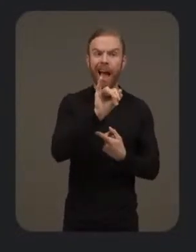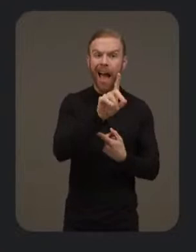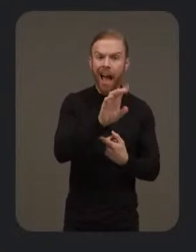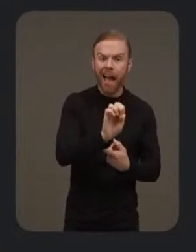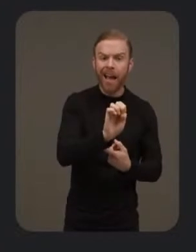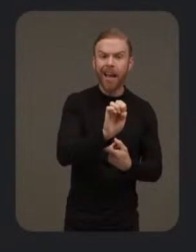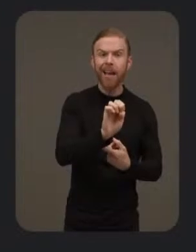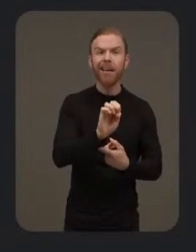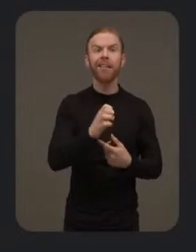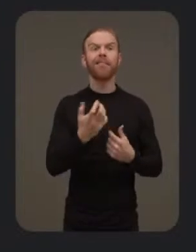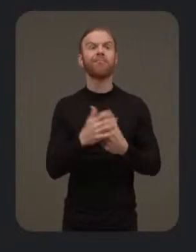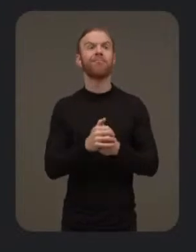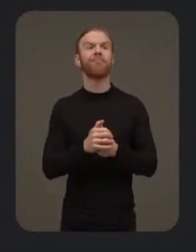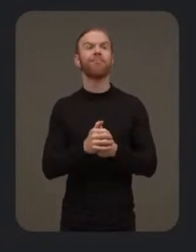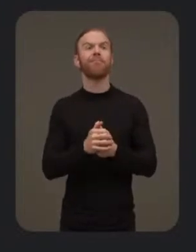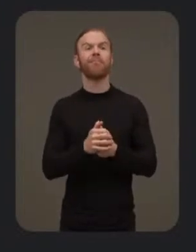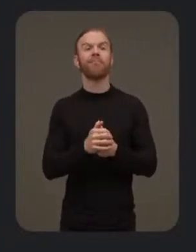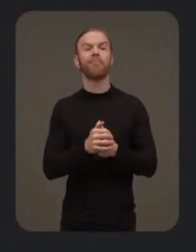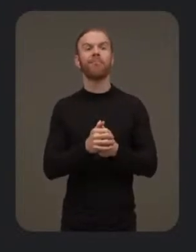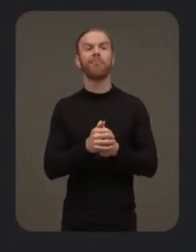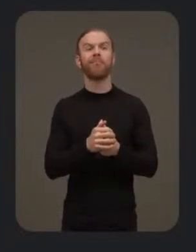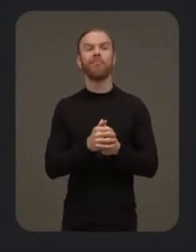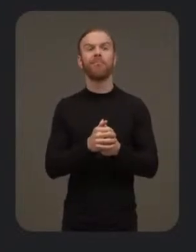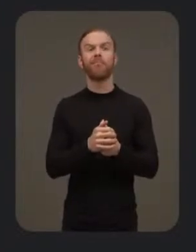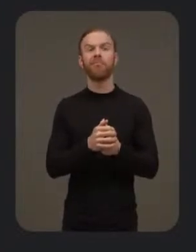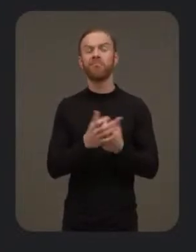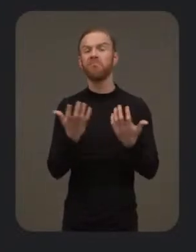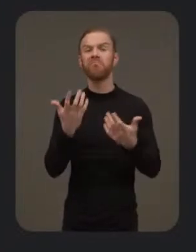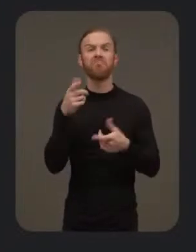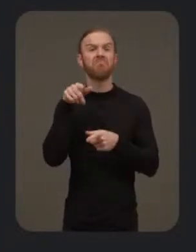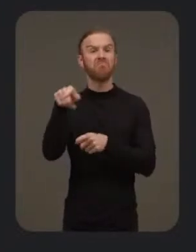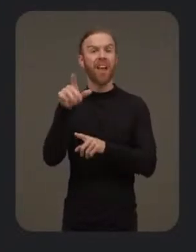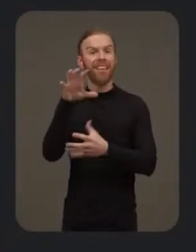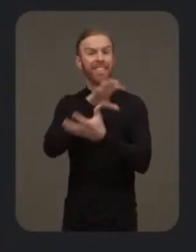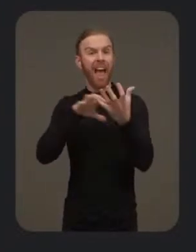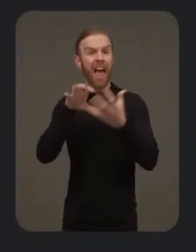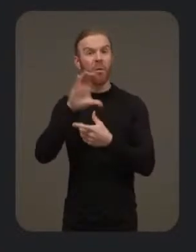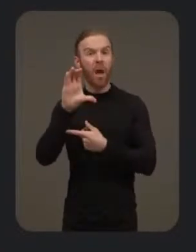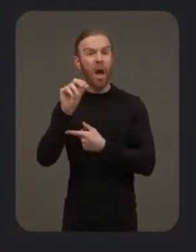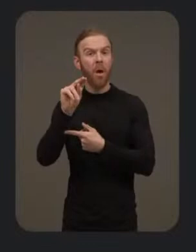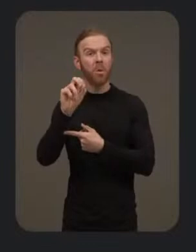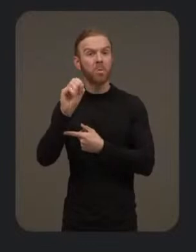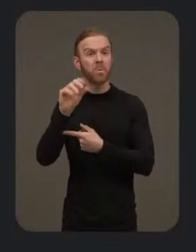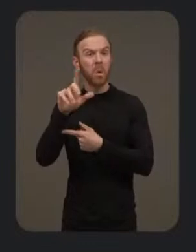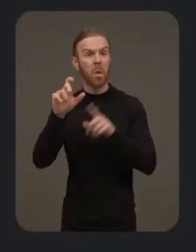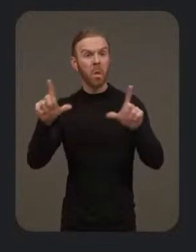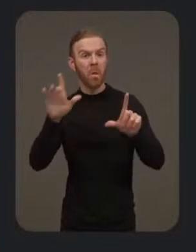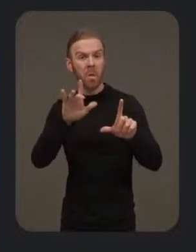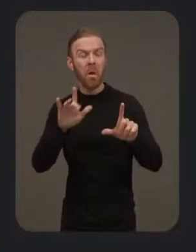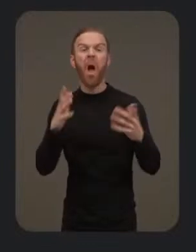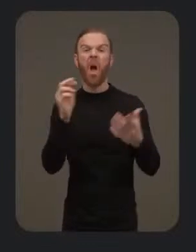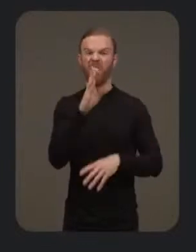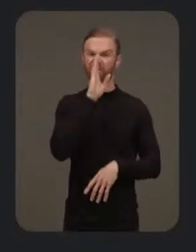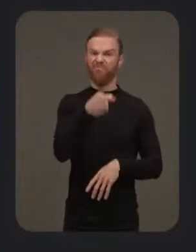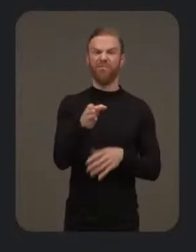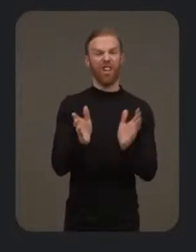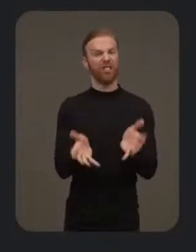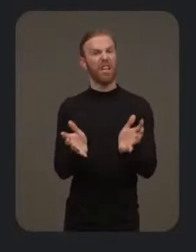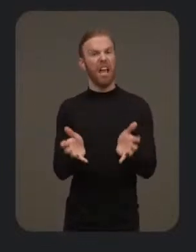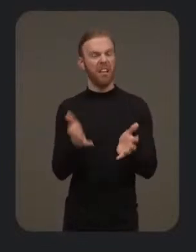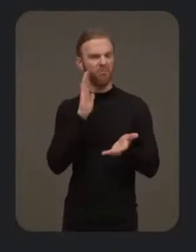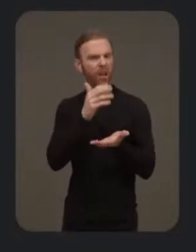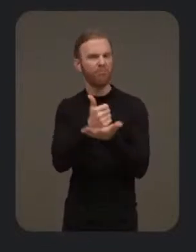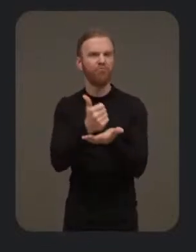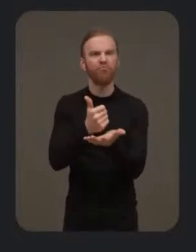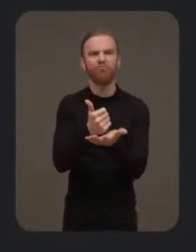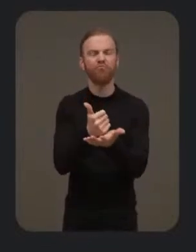wherever you need it, within the IDE, the Cloud Console, or directly within chat. It